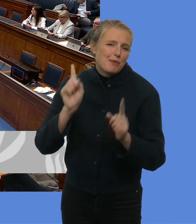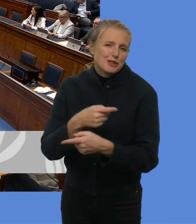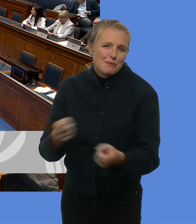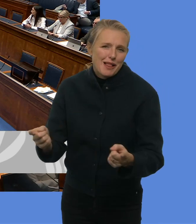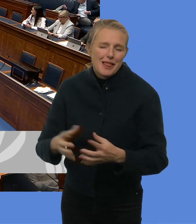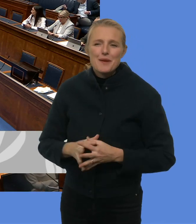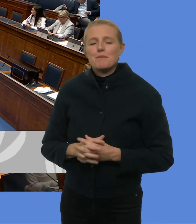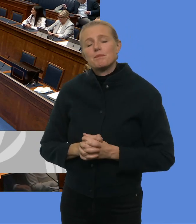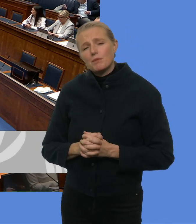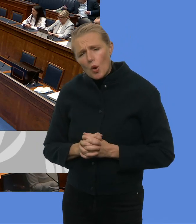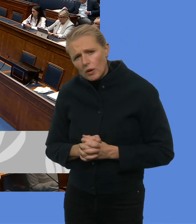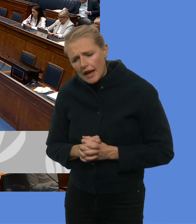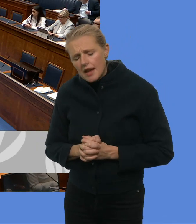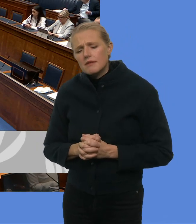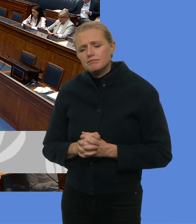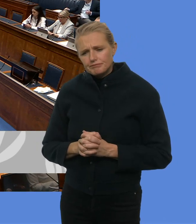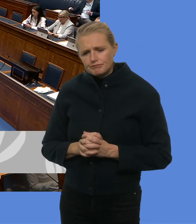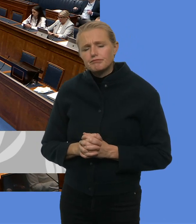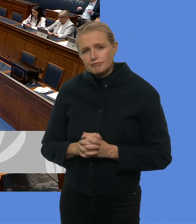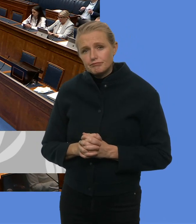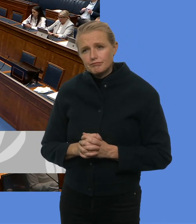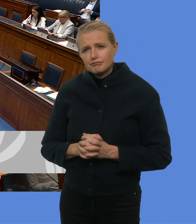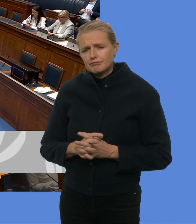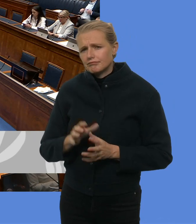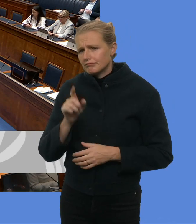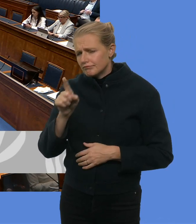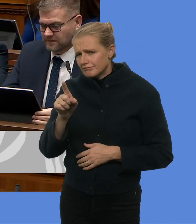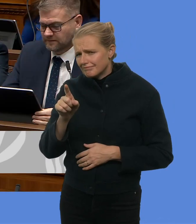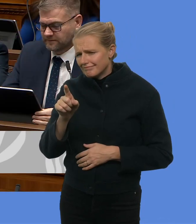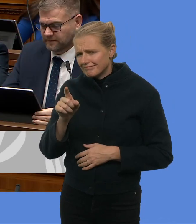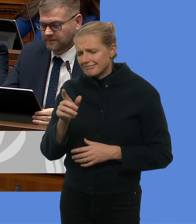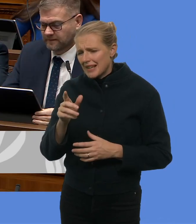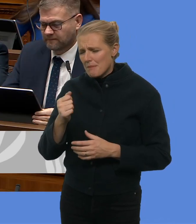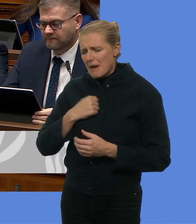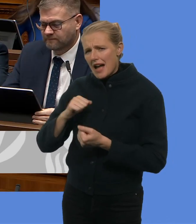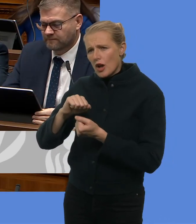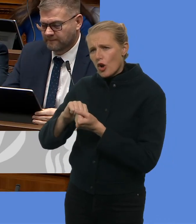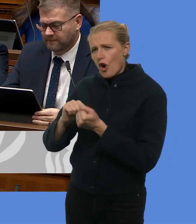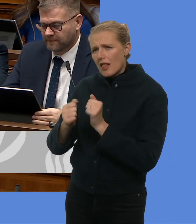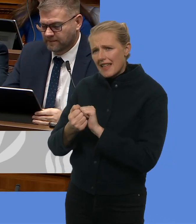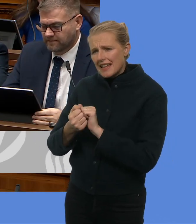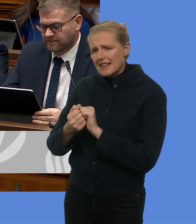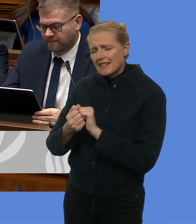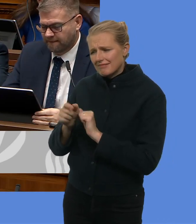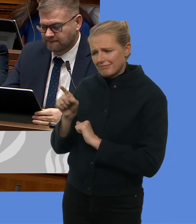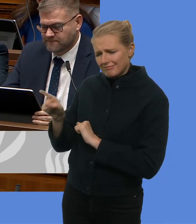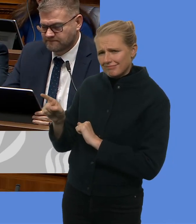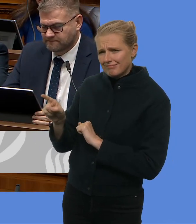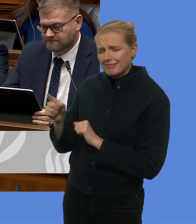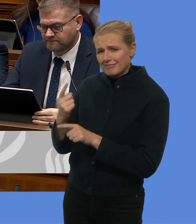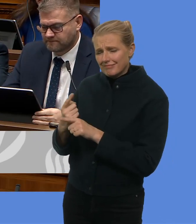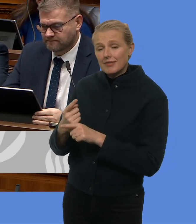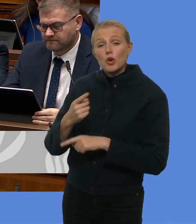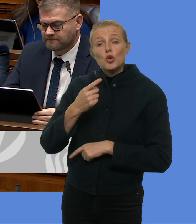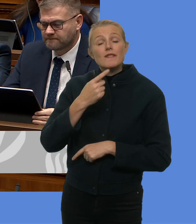Minister, in response to what you didn't say in that answer, is in response to a colleague of mine, Councillor DeFici, you've indicated the